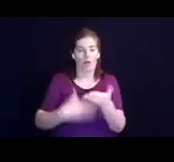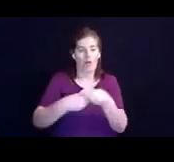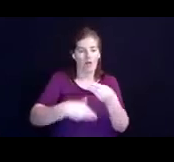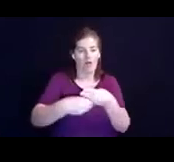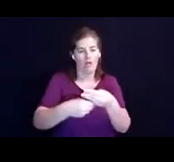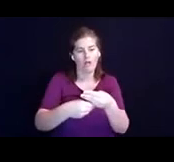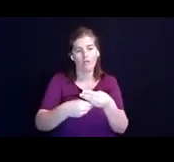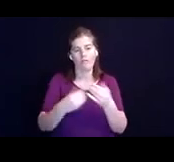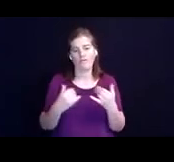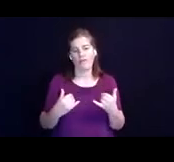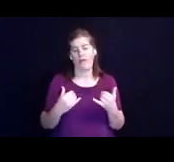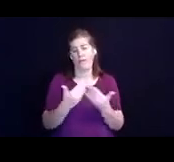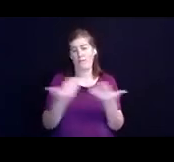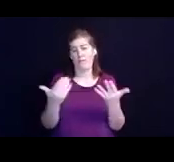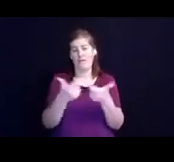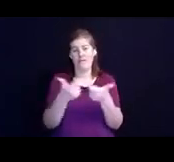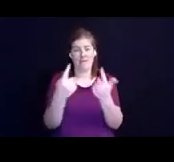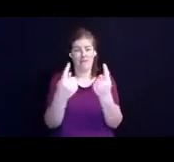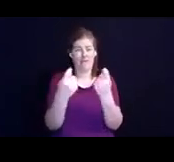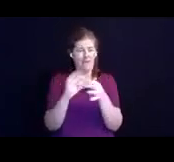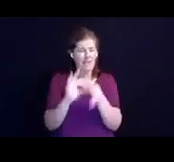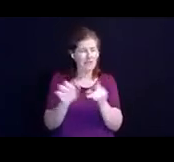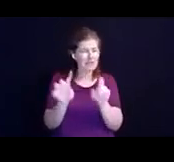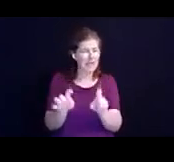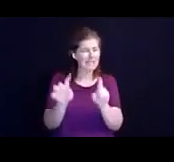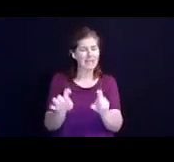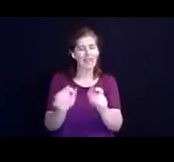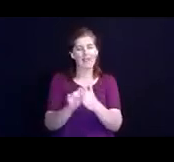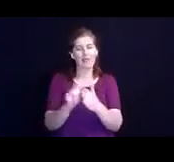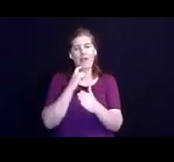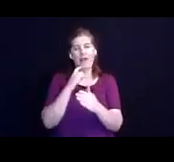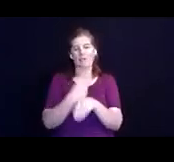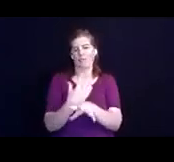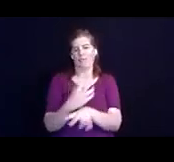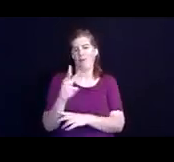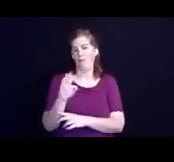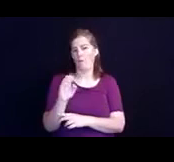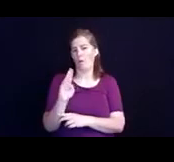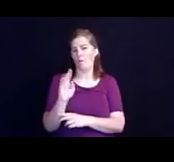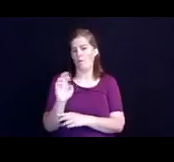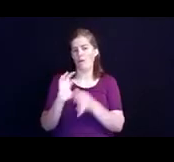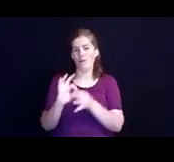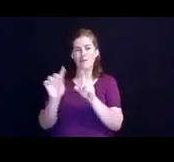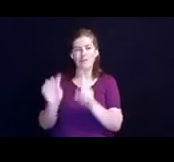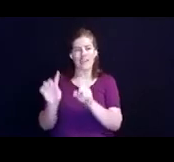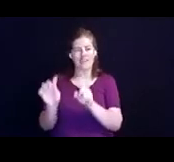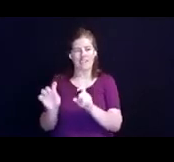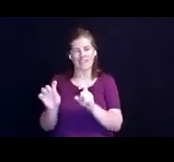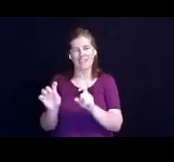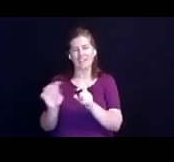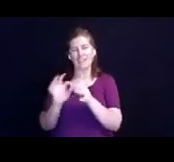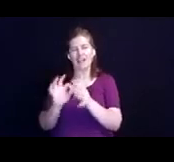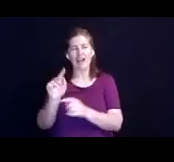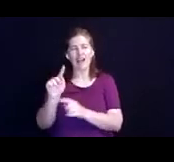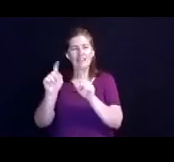ultimately right now, a big question for us right now is around testing, which is why we had a webinar on testing that Matt described at the top of the hour as test kits